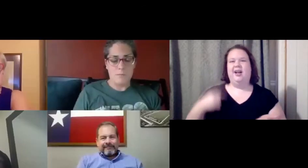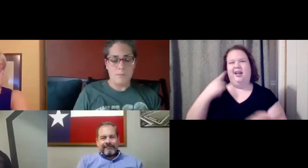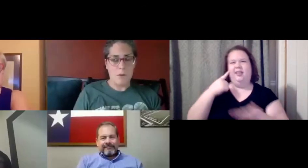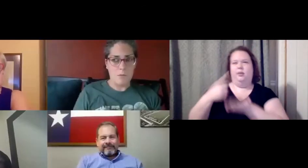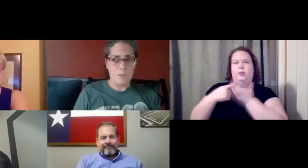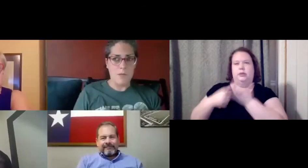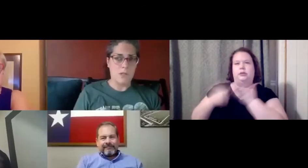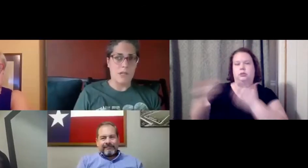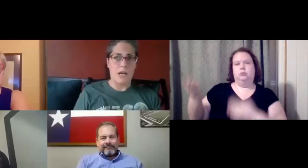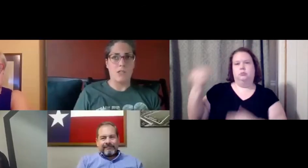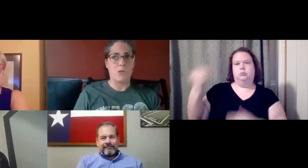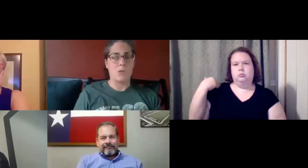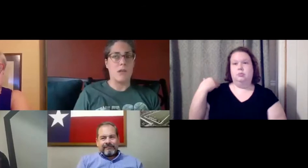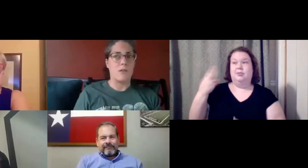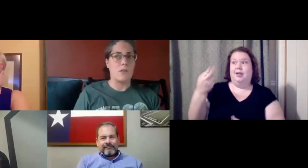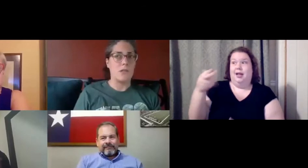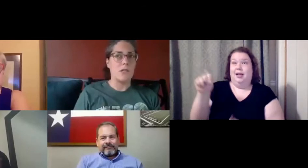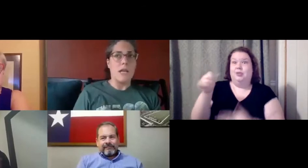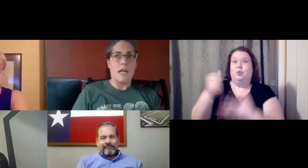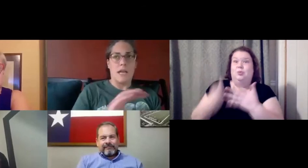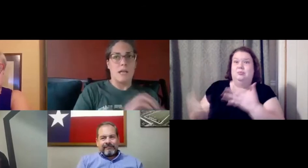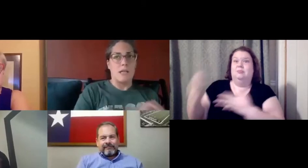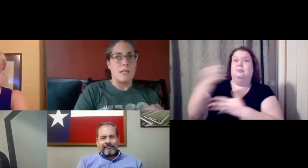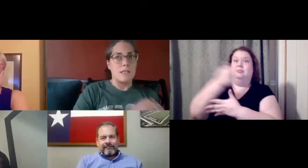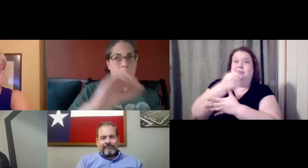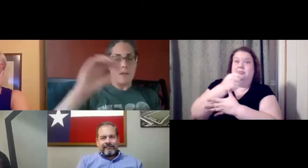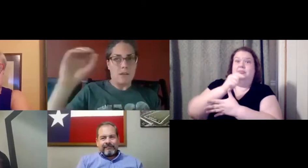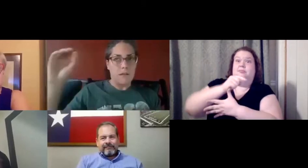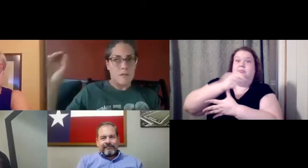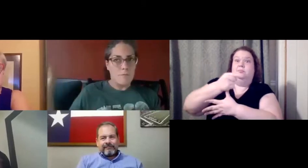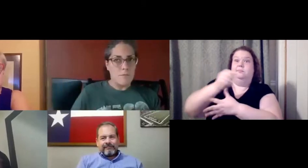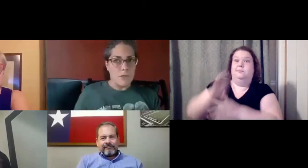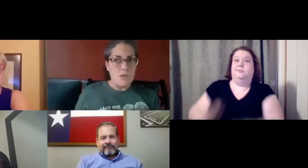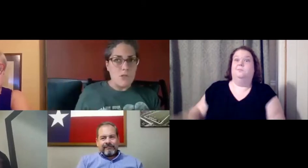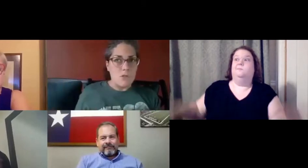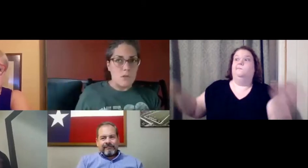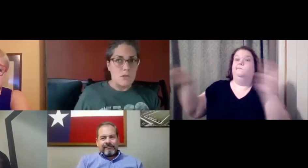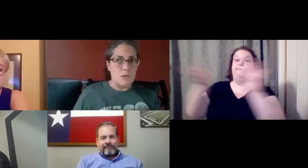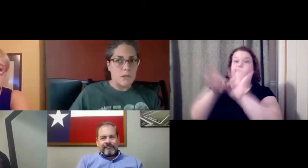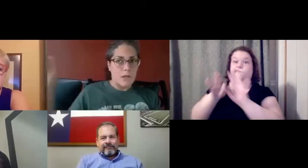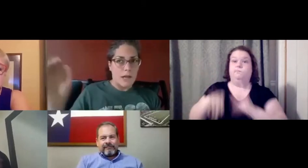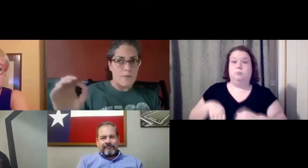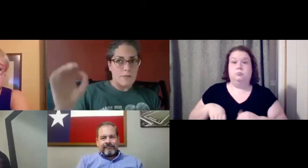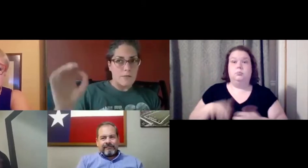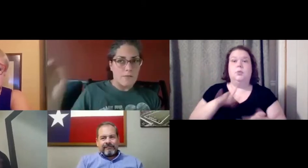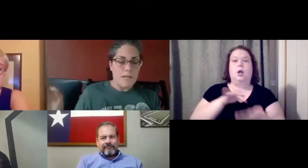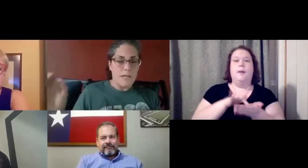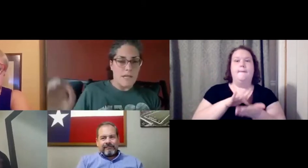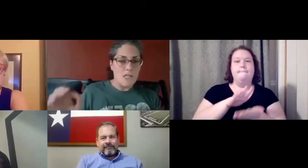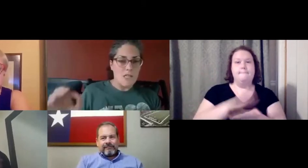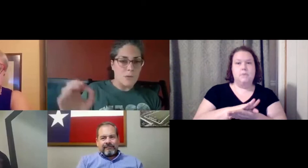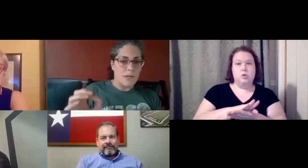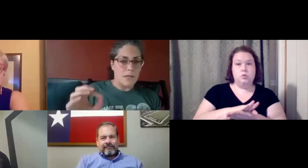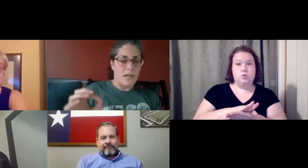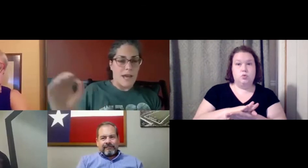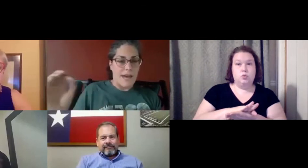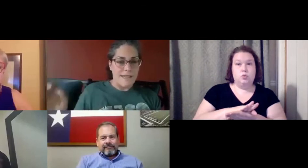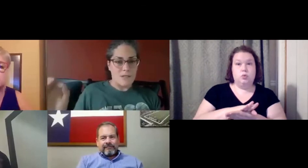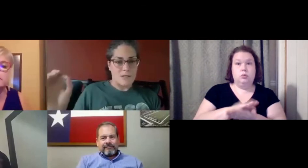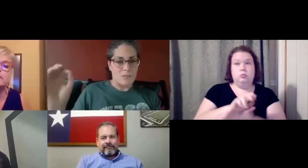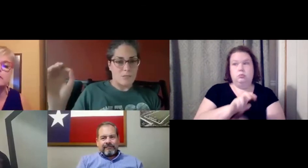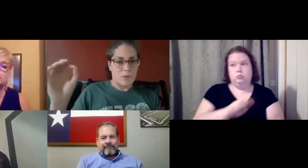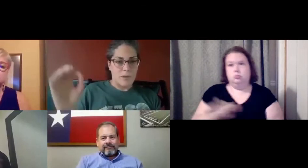important what we do at the high school level, and the middle school feeding into